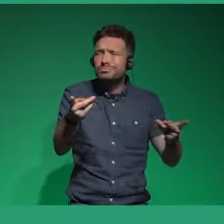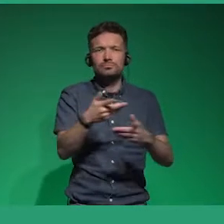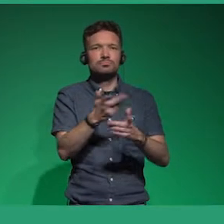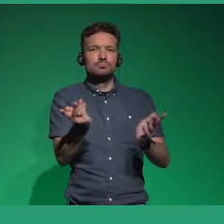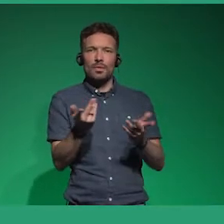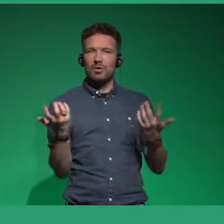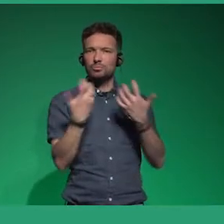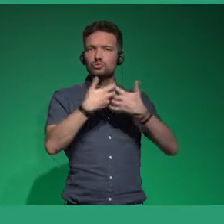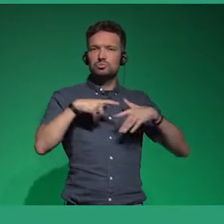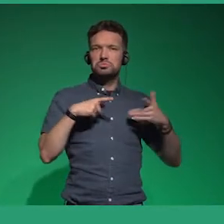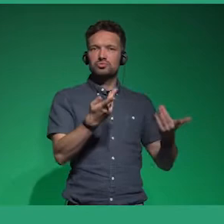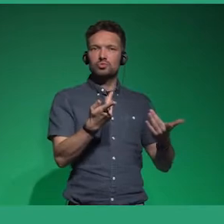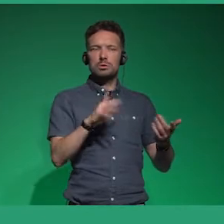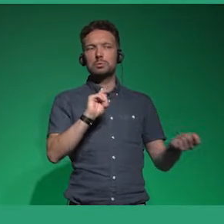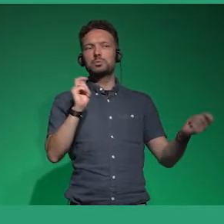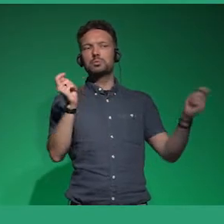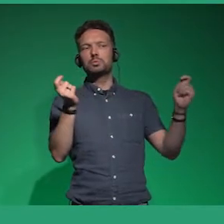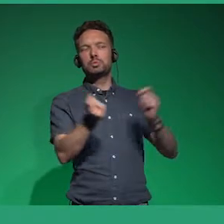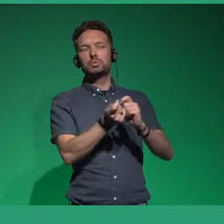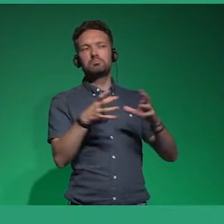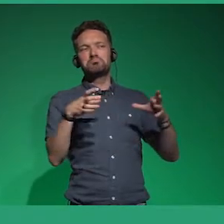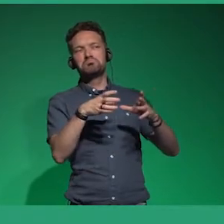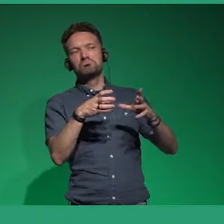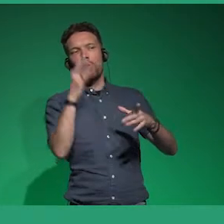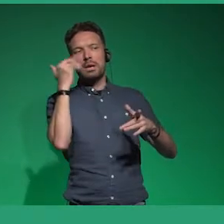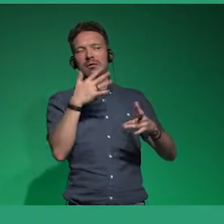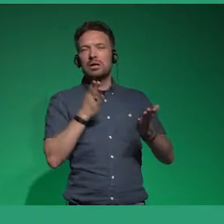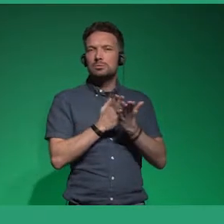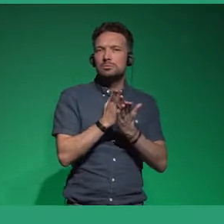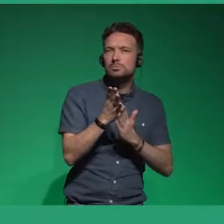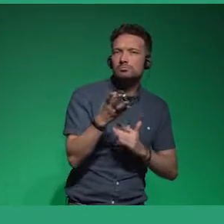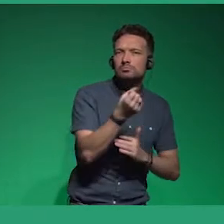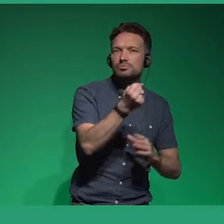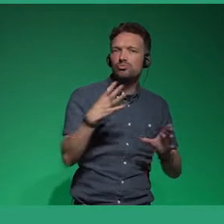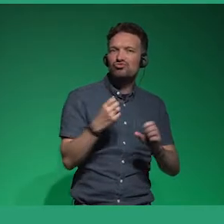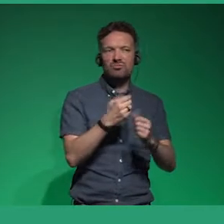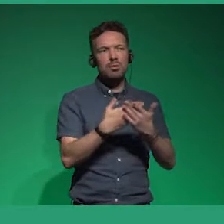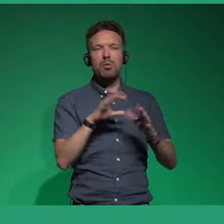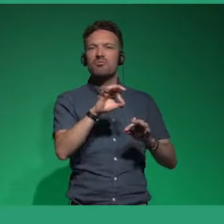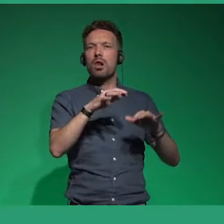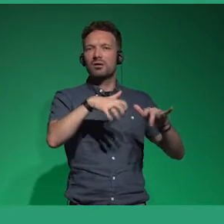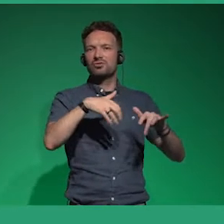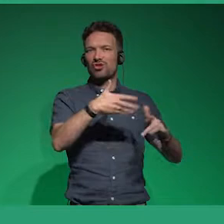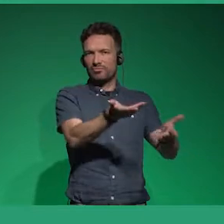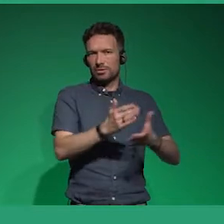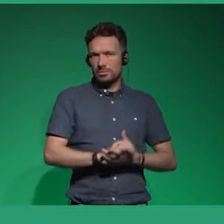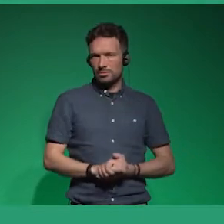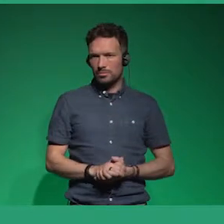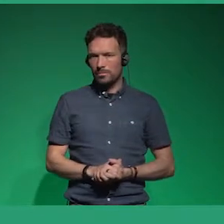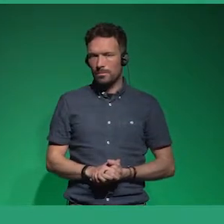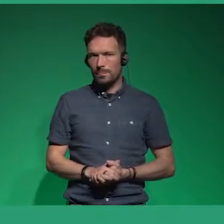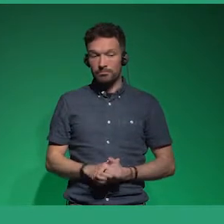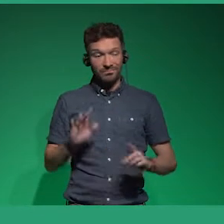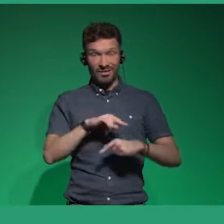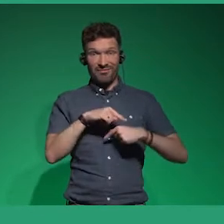more sustainable land use. And for us as scientists, we